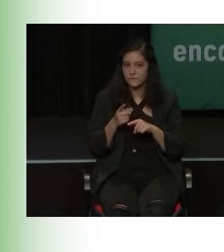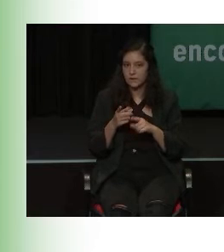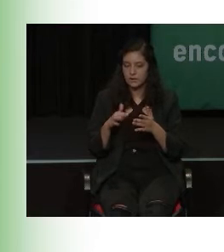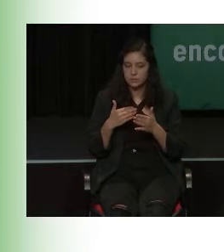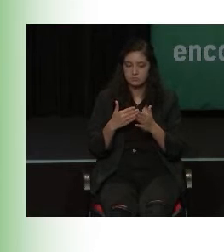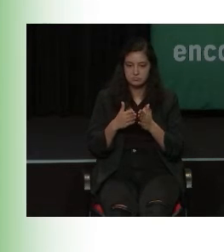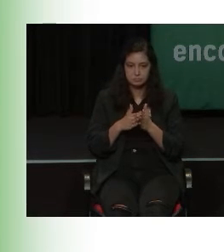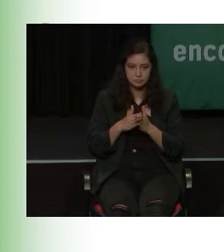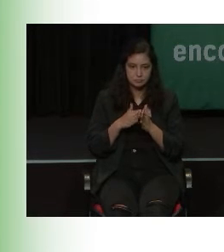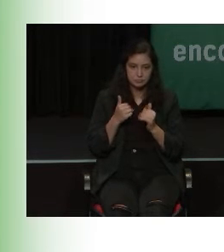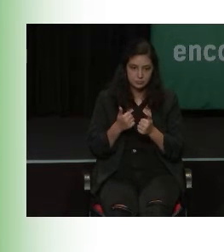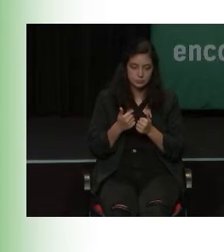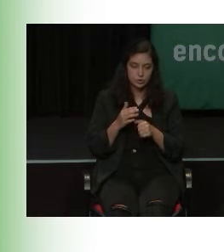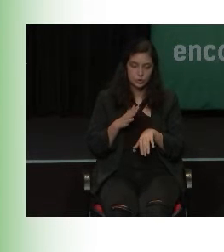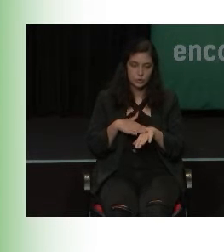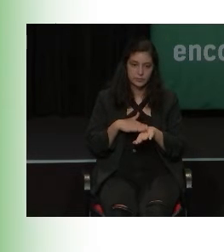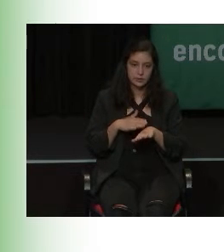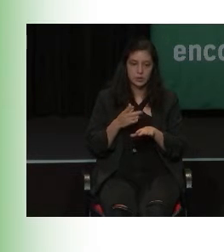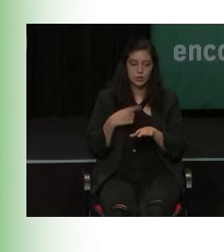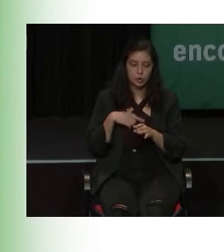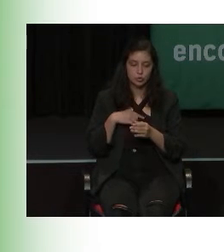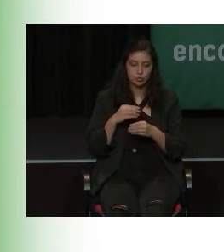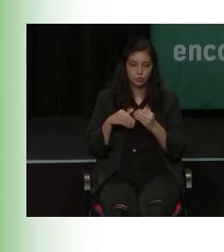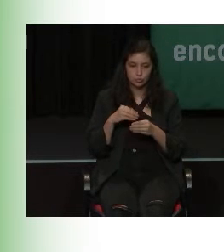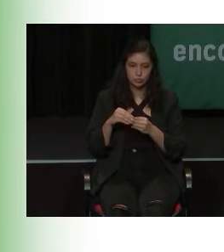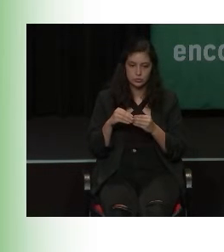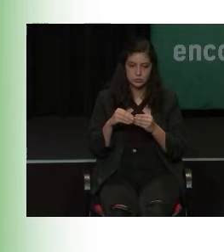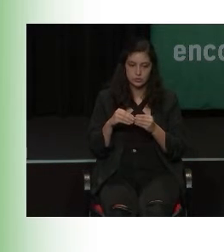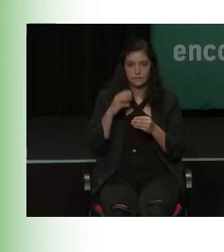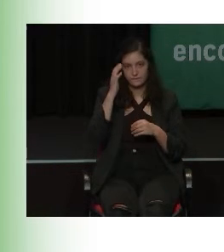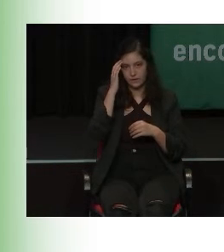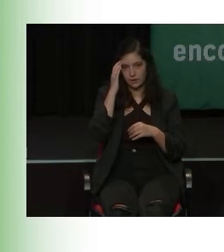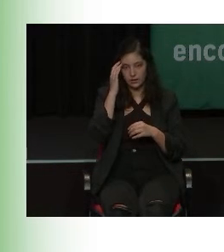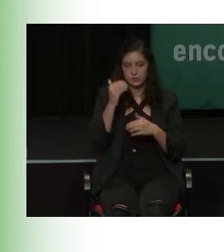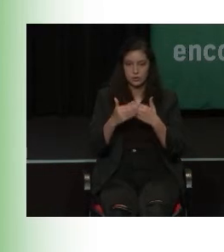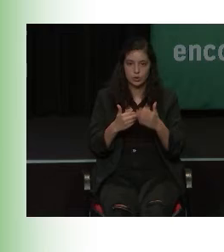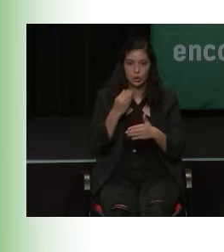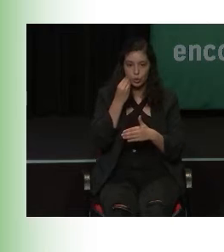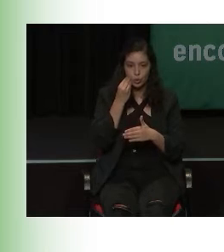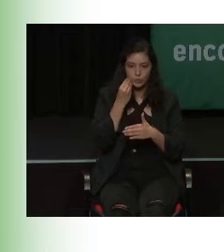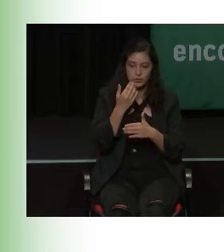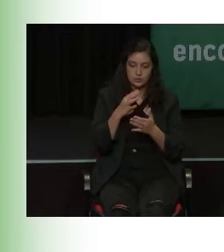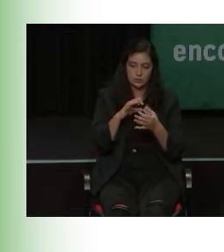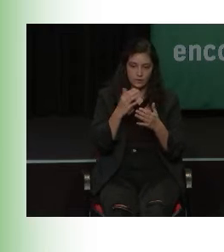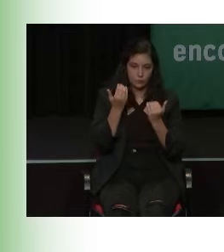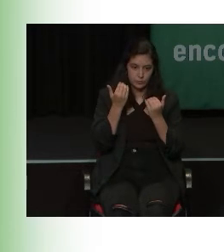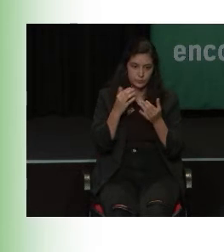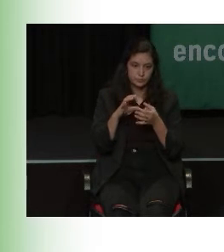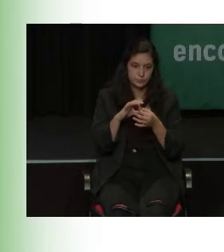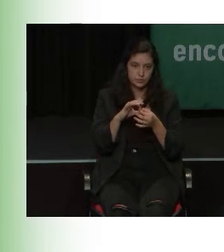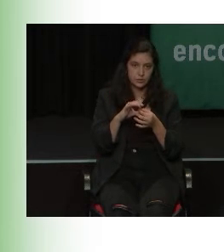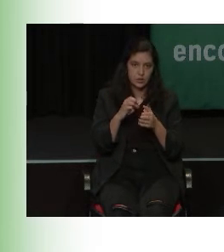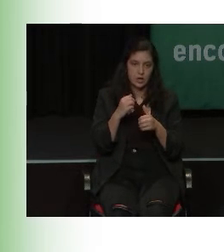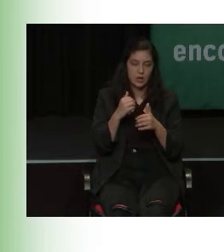and useful because it makes that we can probably make predictions out of very little information.